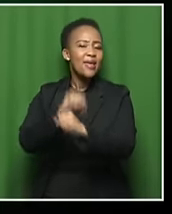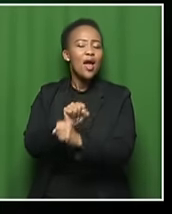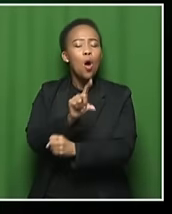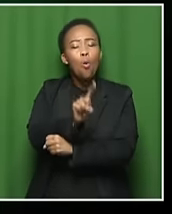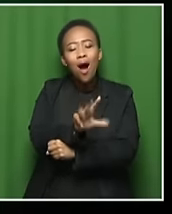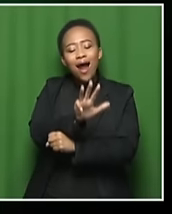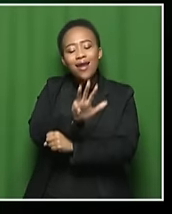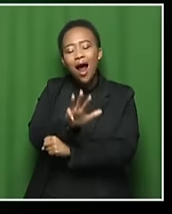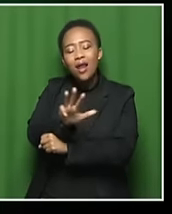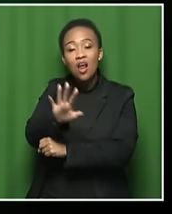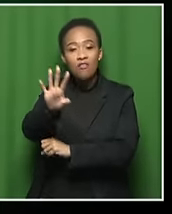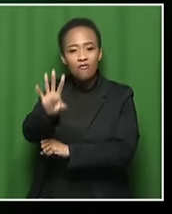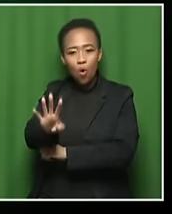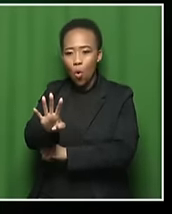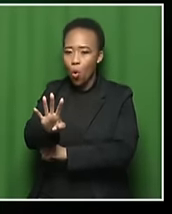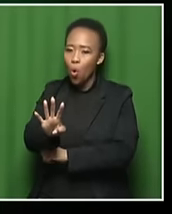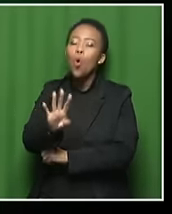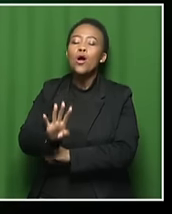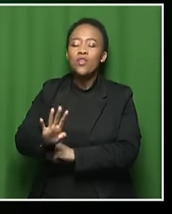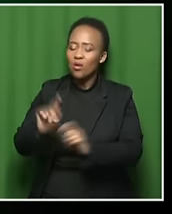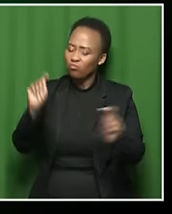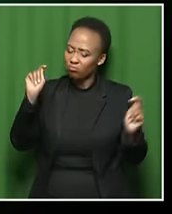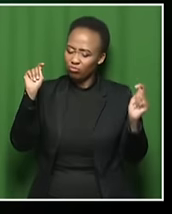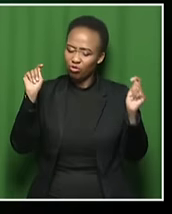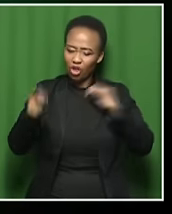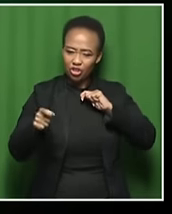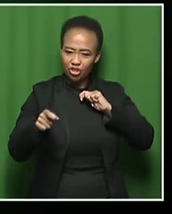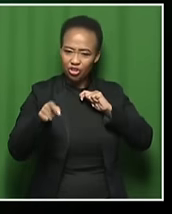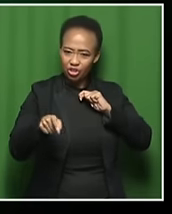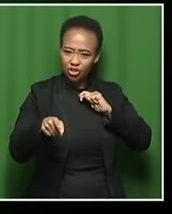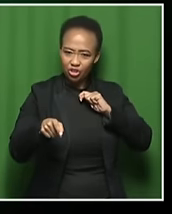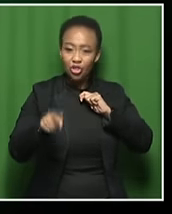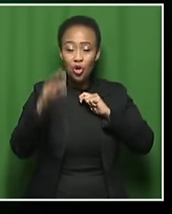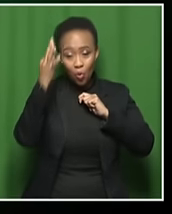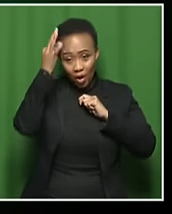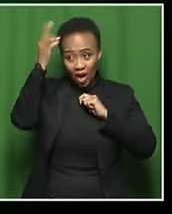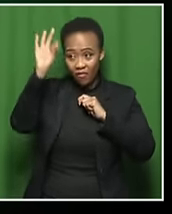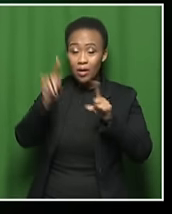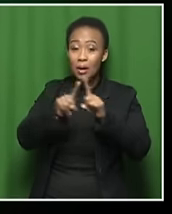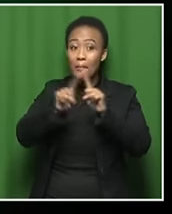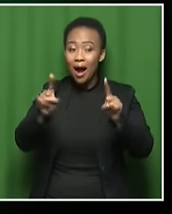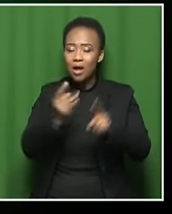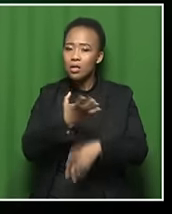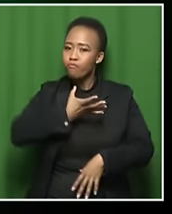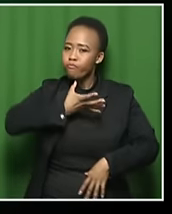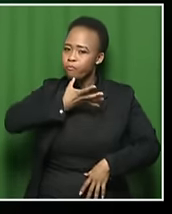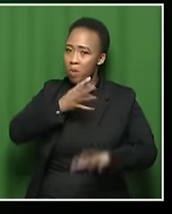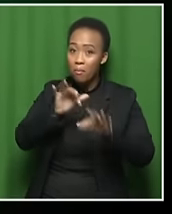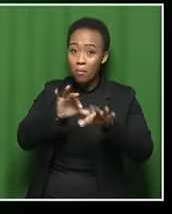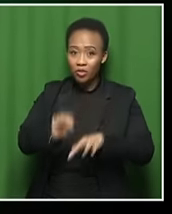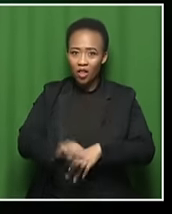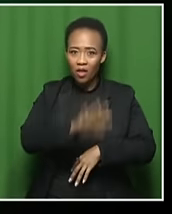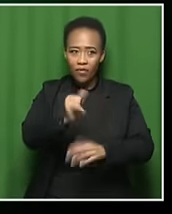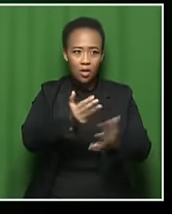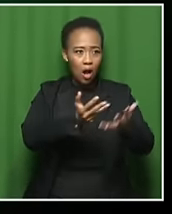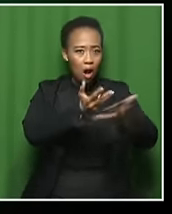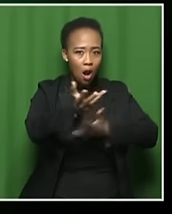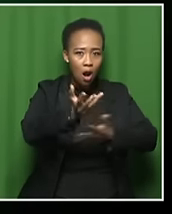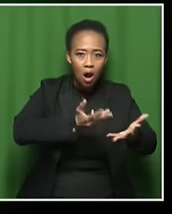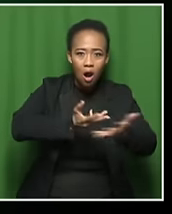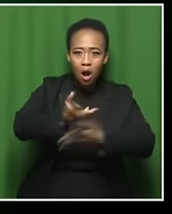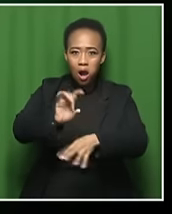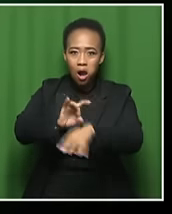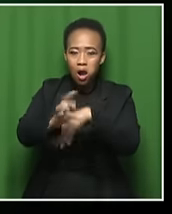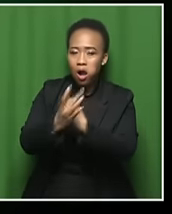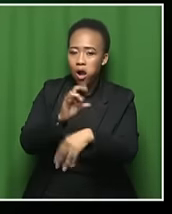was turned into a secular state without consultation with the majority of this country. And